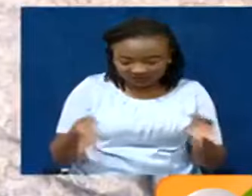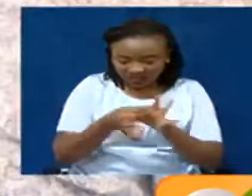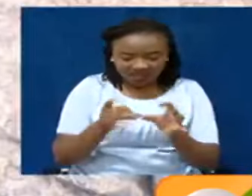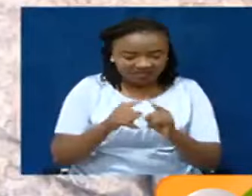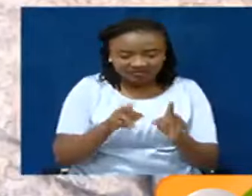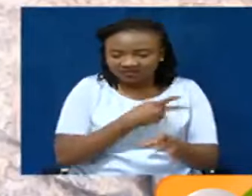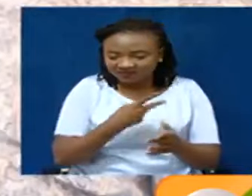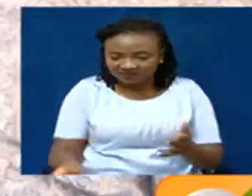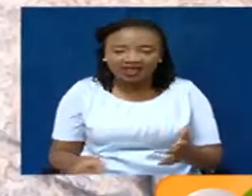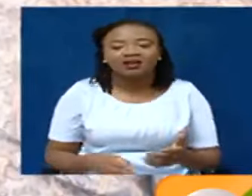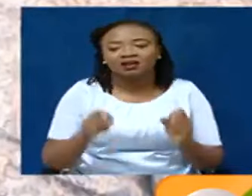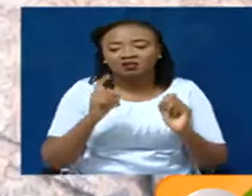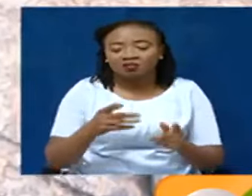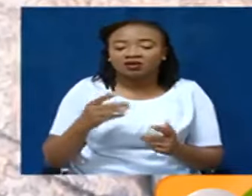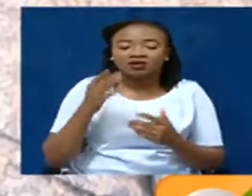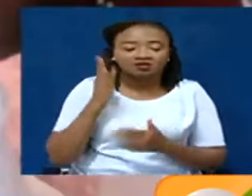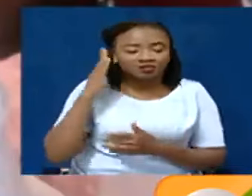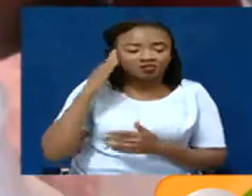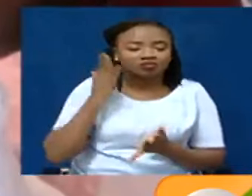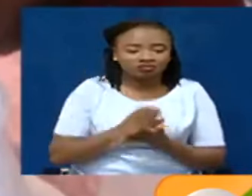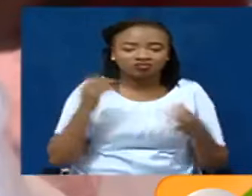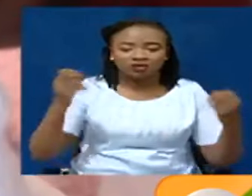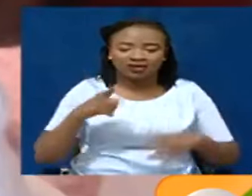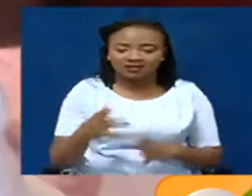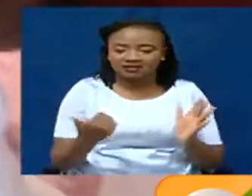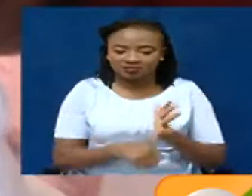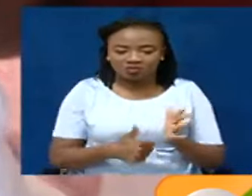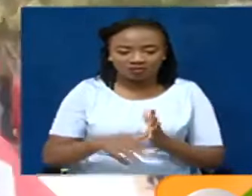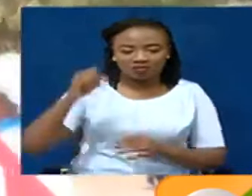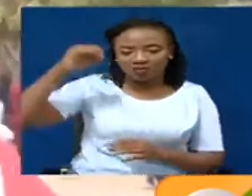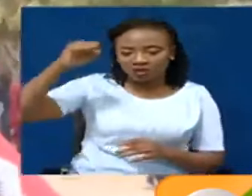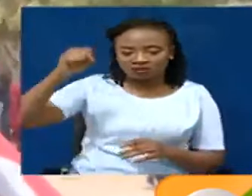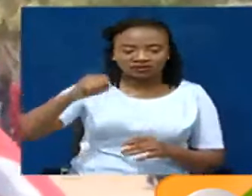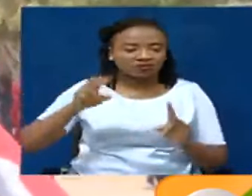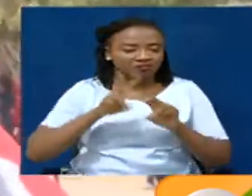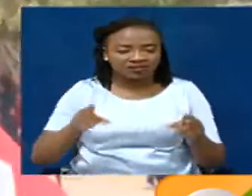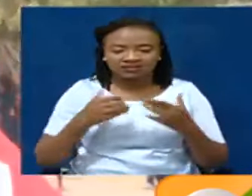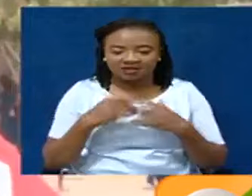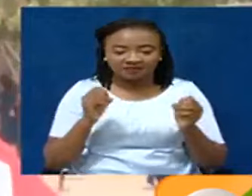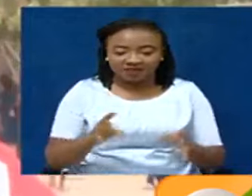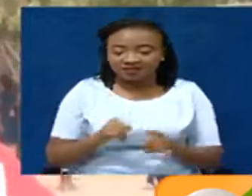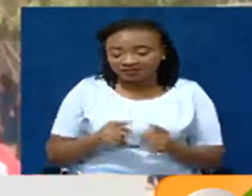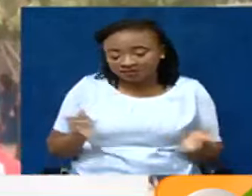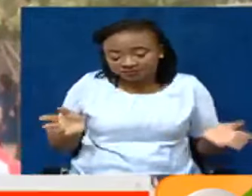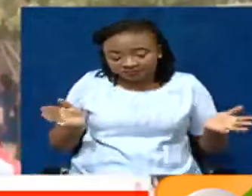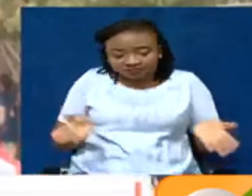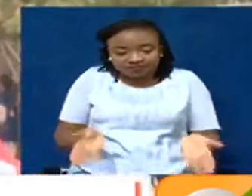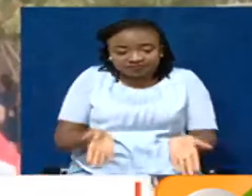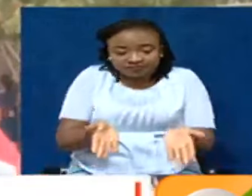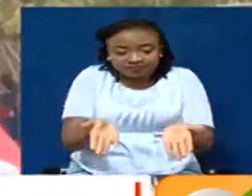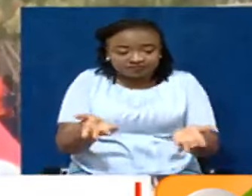wary of being sucked into a political turbulence that is of no consequence to them. Uwanja ni yao na sioni nafasi